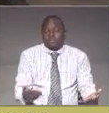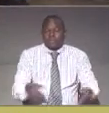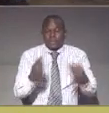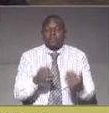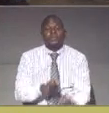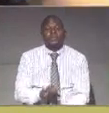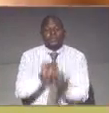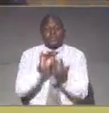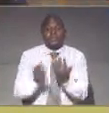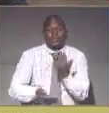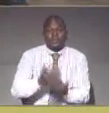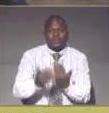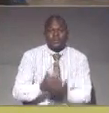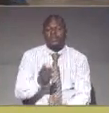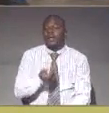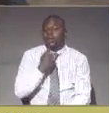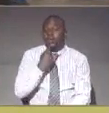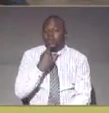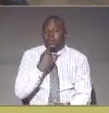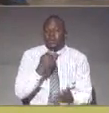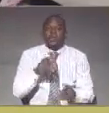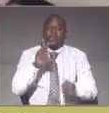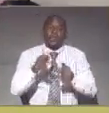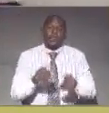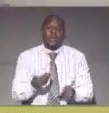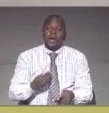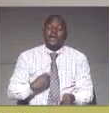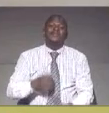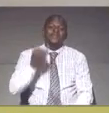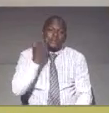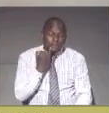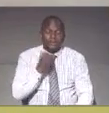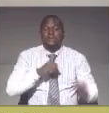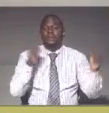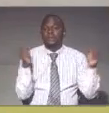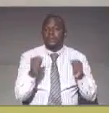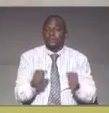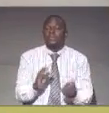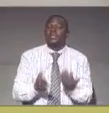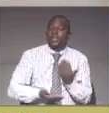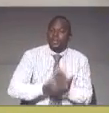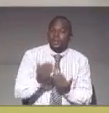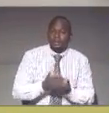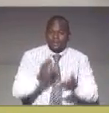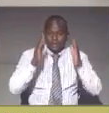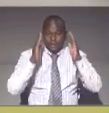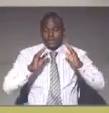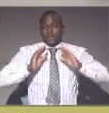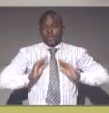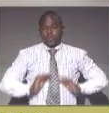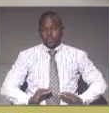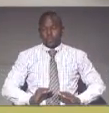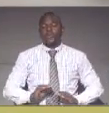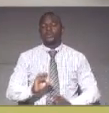Palliative care is specialized medical care for people living with serious illnesses. It's a care focused on relief from